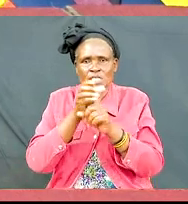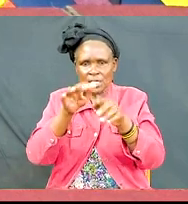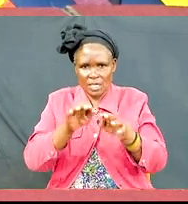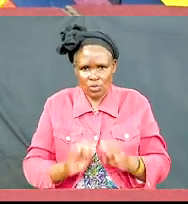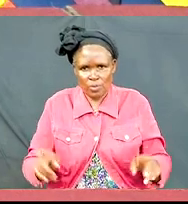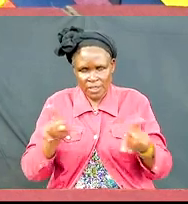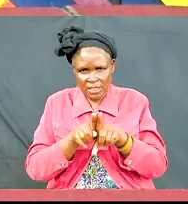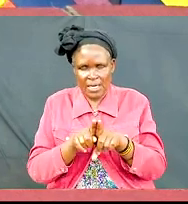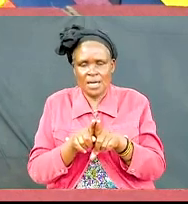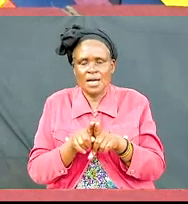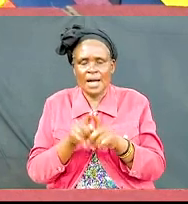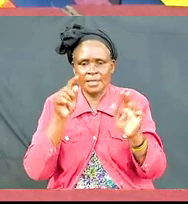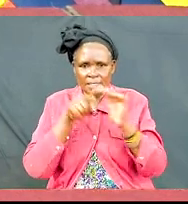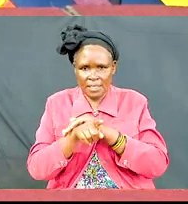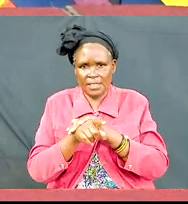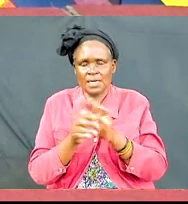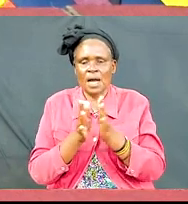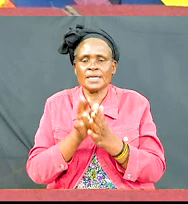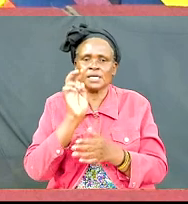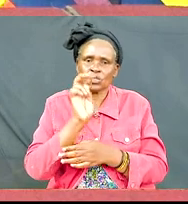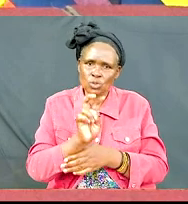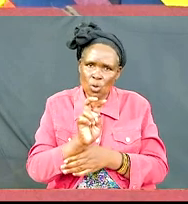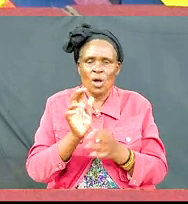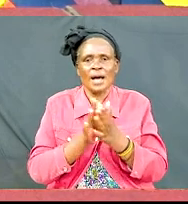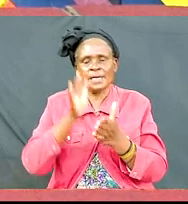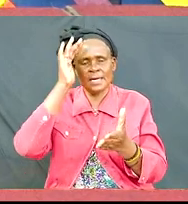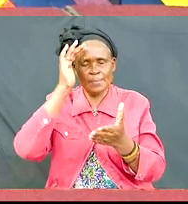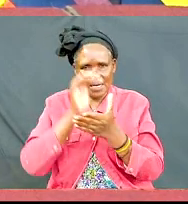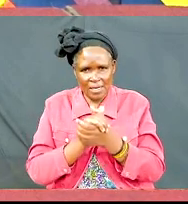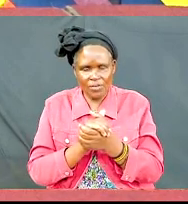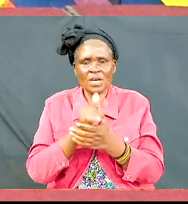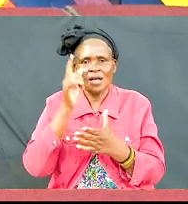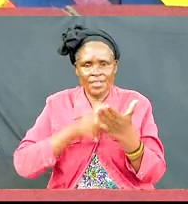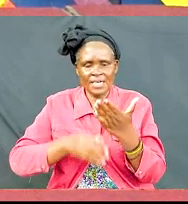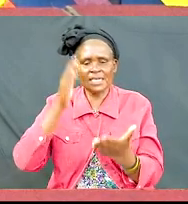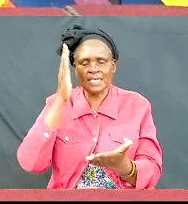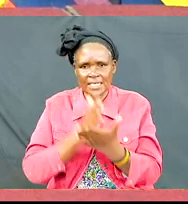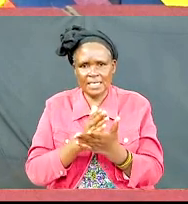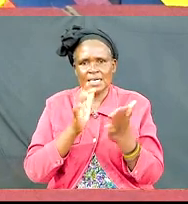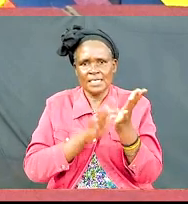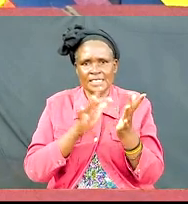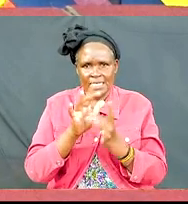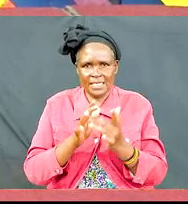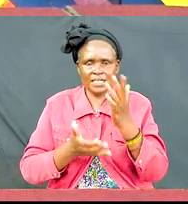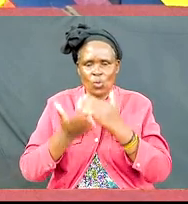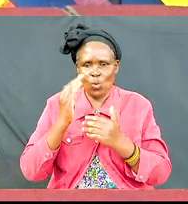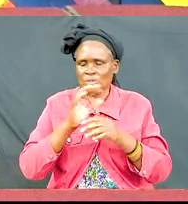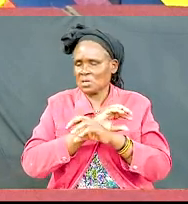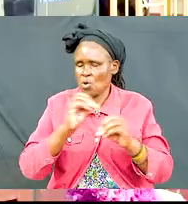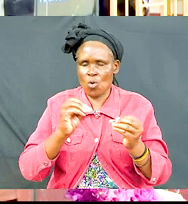also went inside, and he saw and he believed that indeed Jesus was no